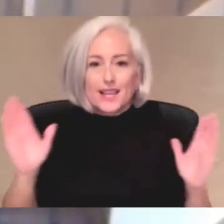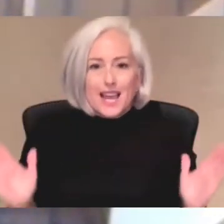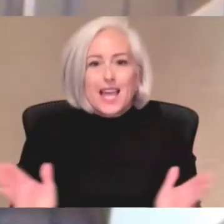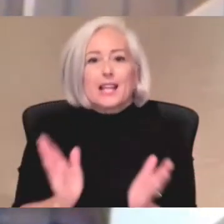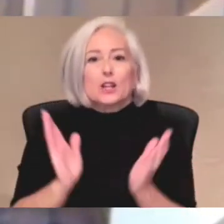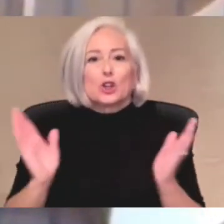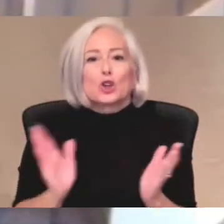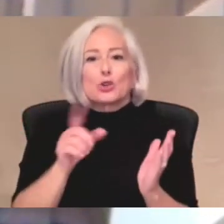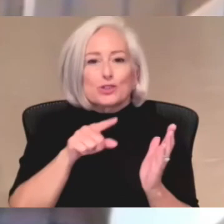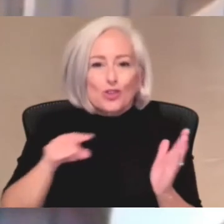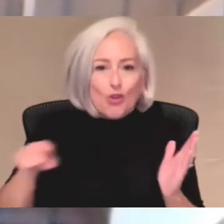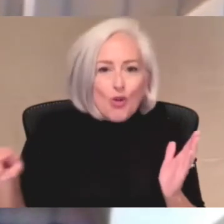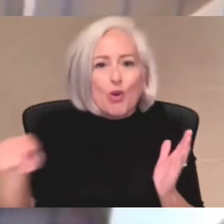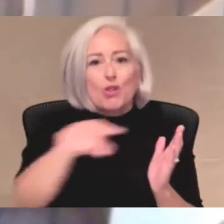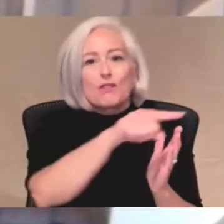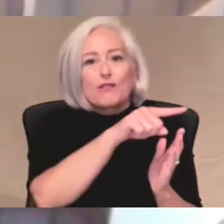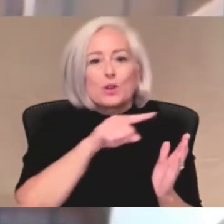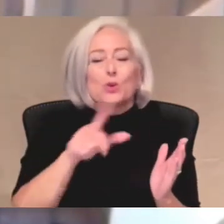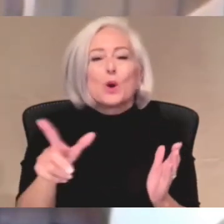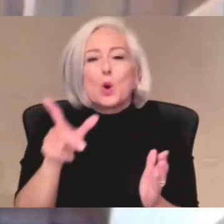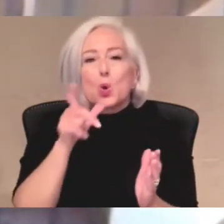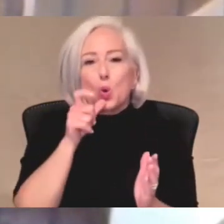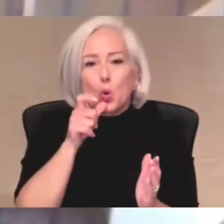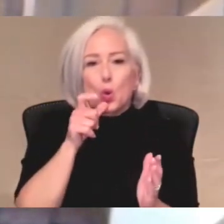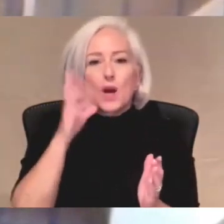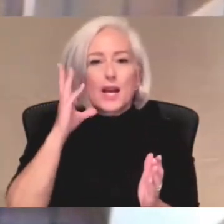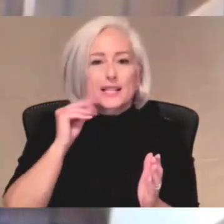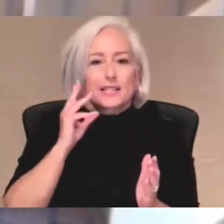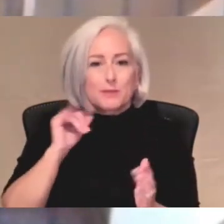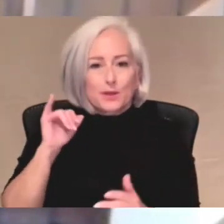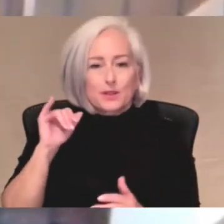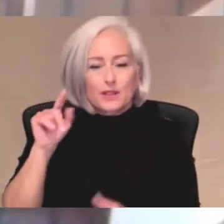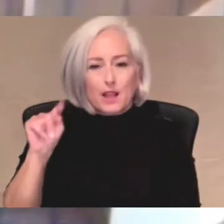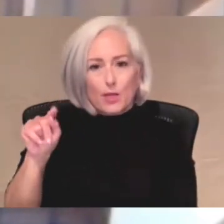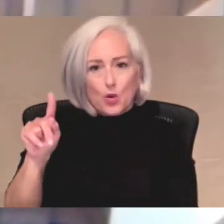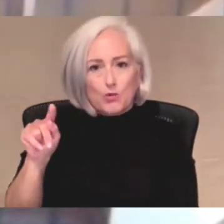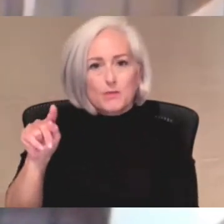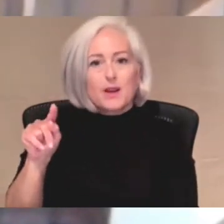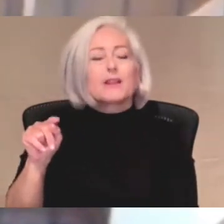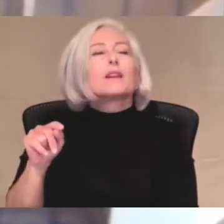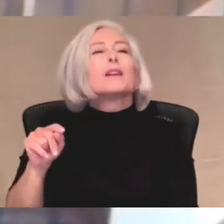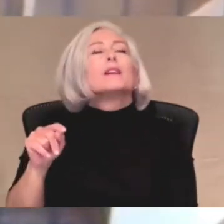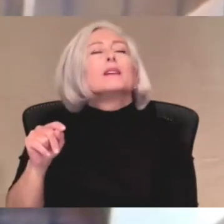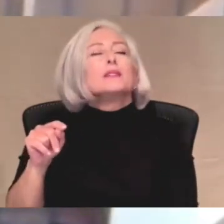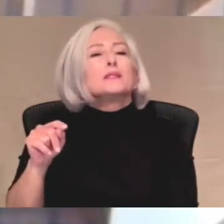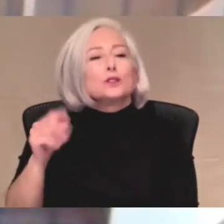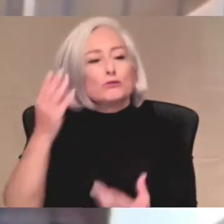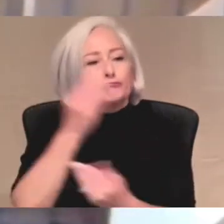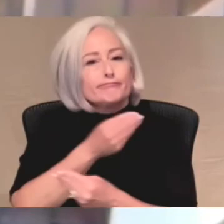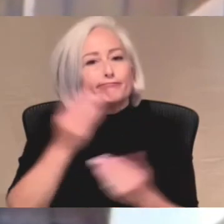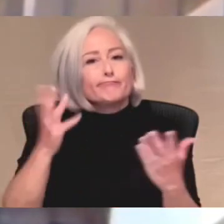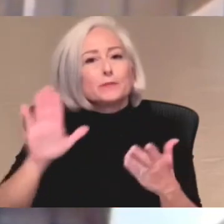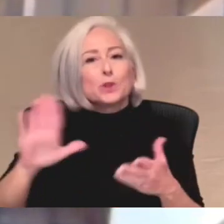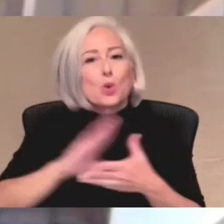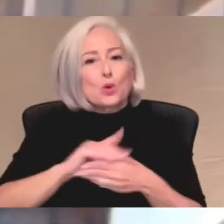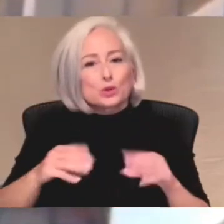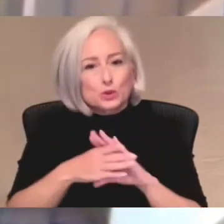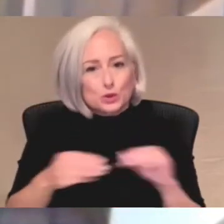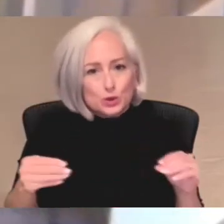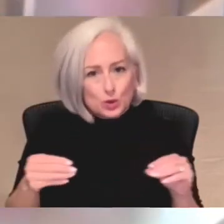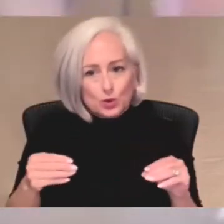that have had an experience with this to share their story, to share the